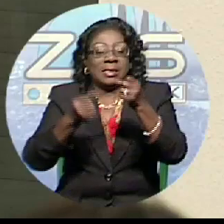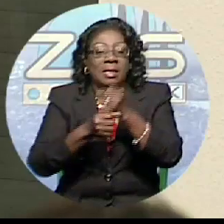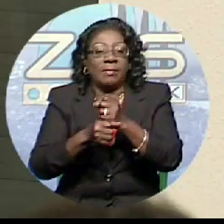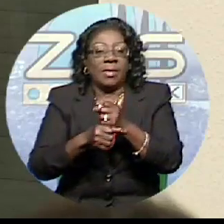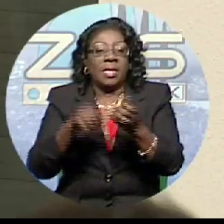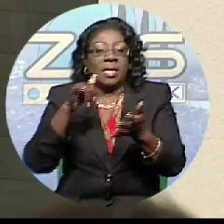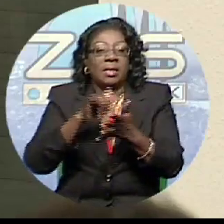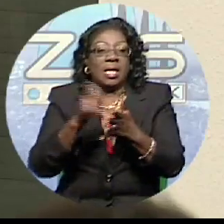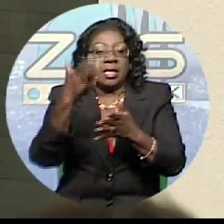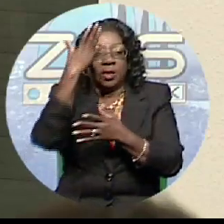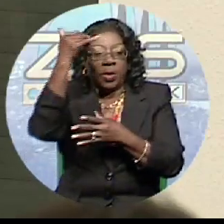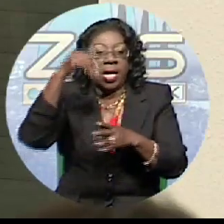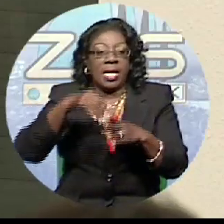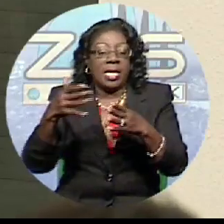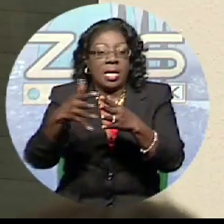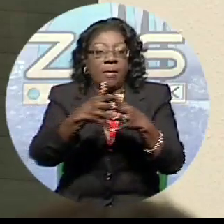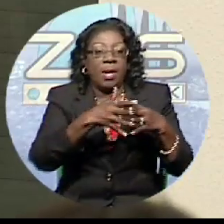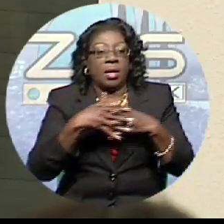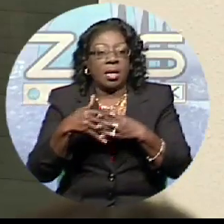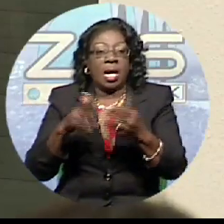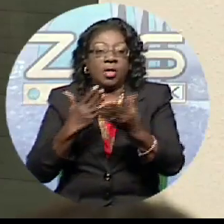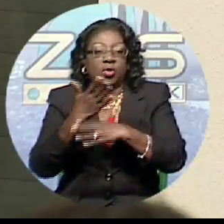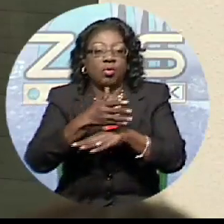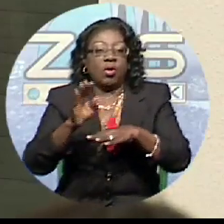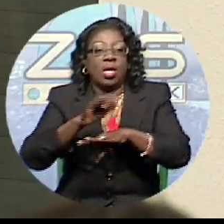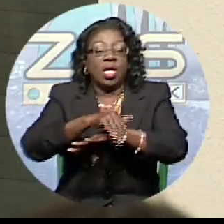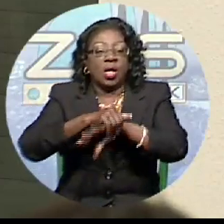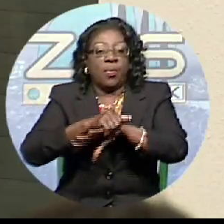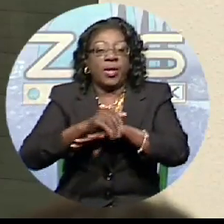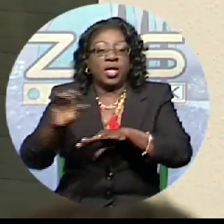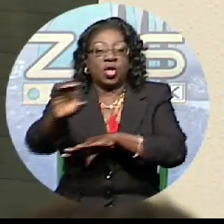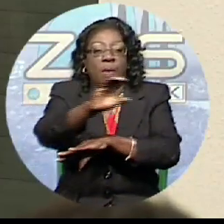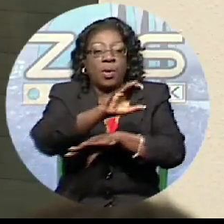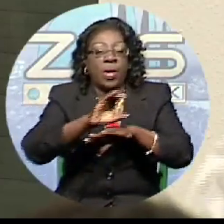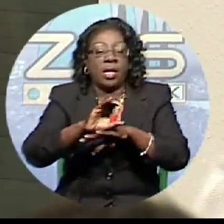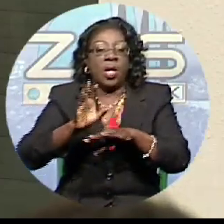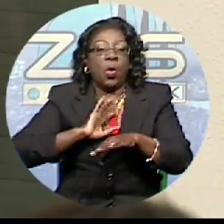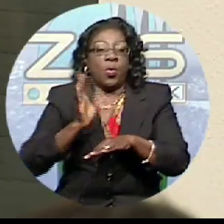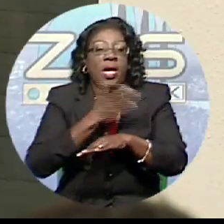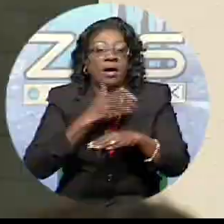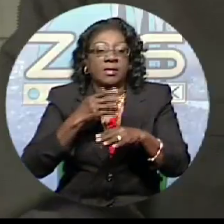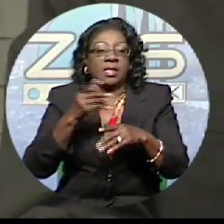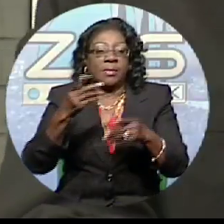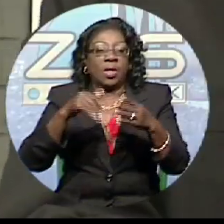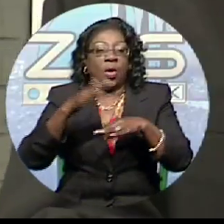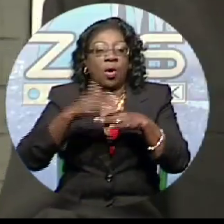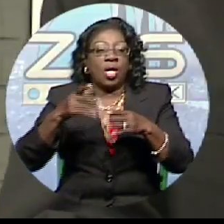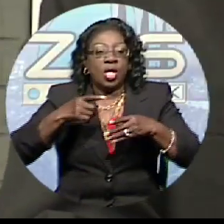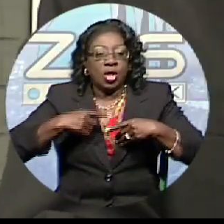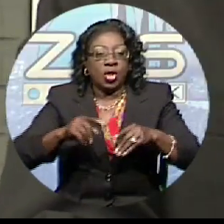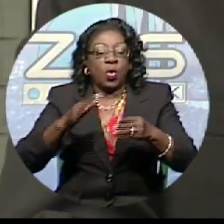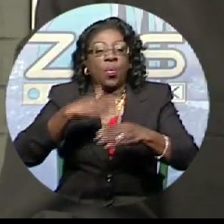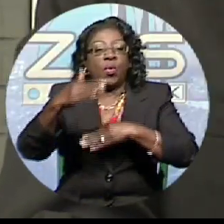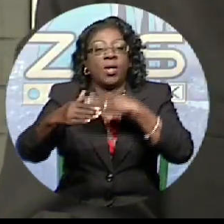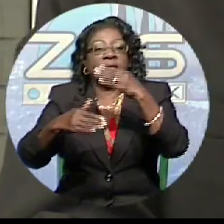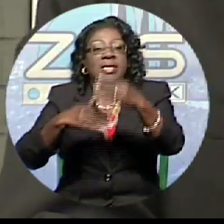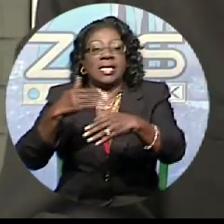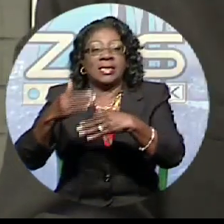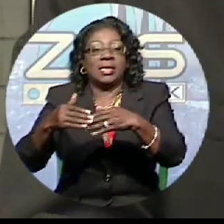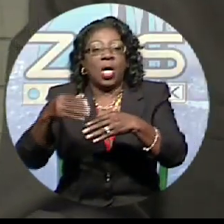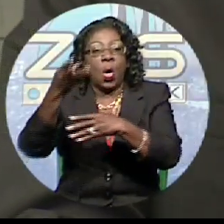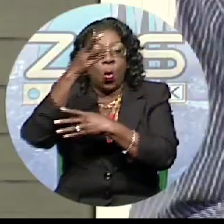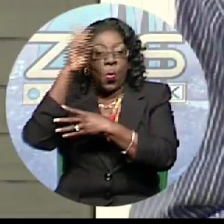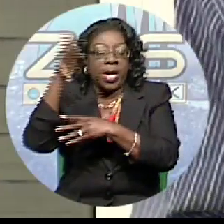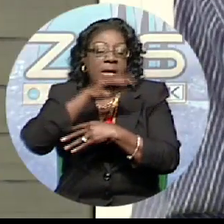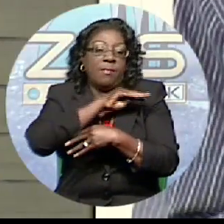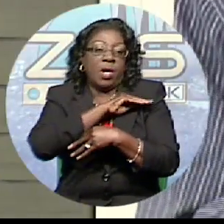That is why in the United States and throughout the British Commonwealth, we have something called due process. Recently appointed Queen's Counsel Wayne